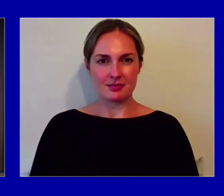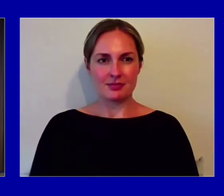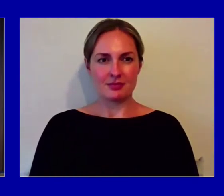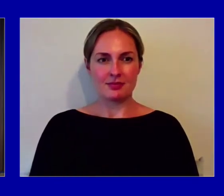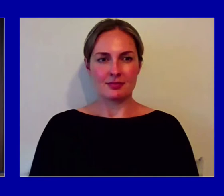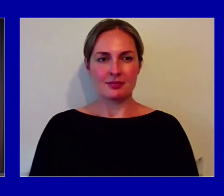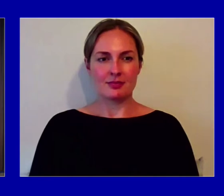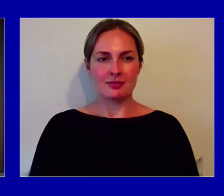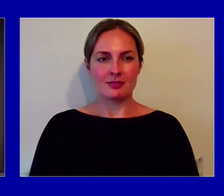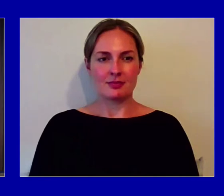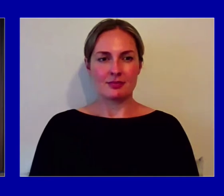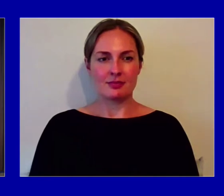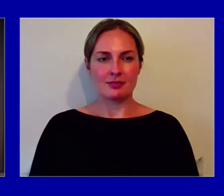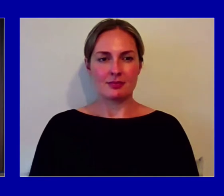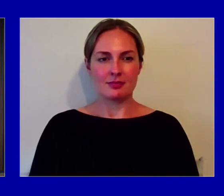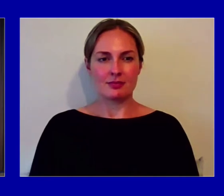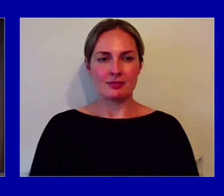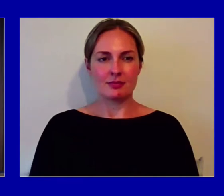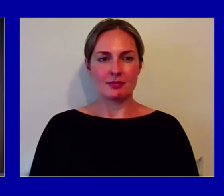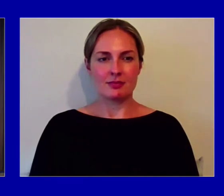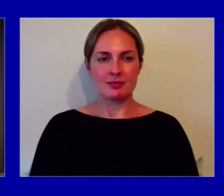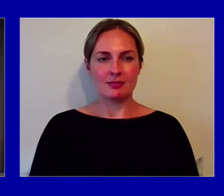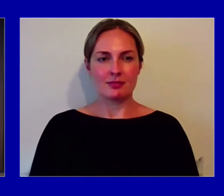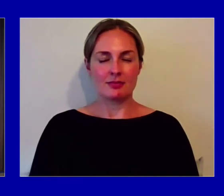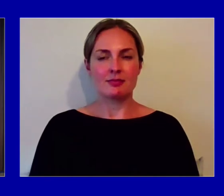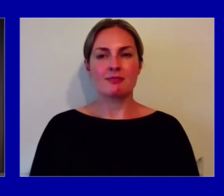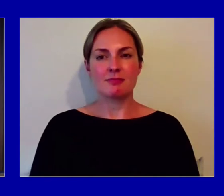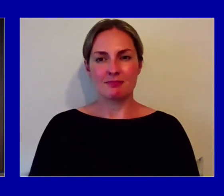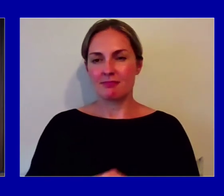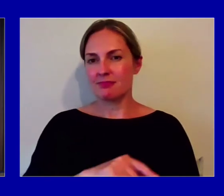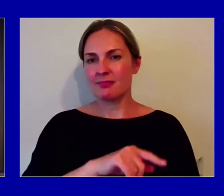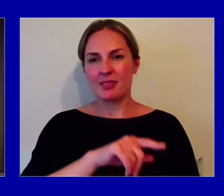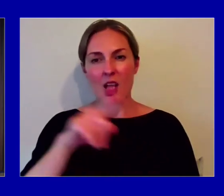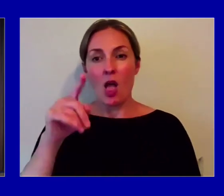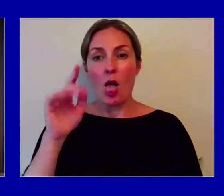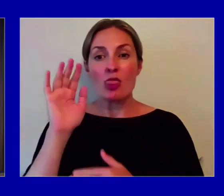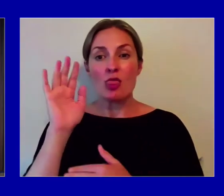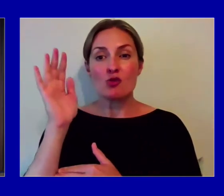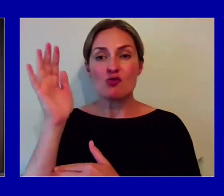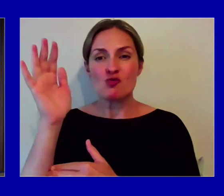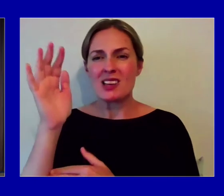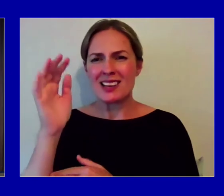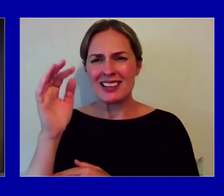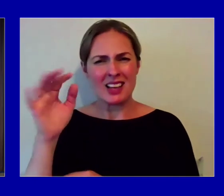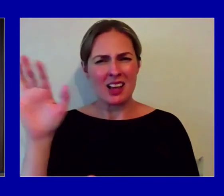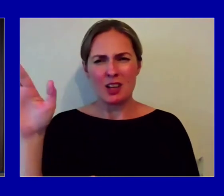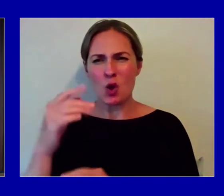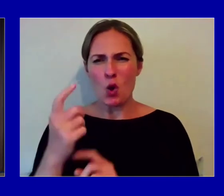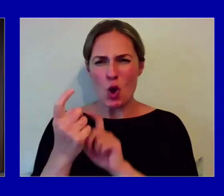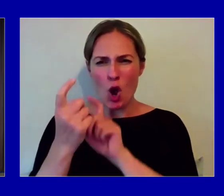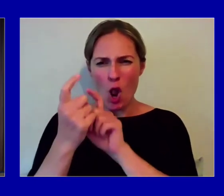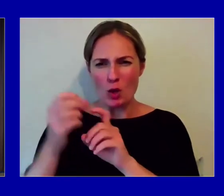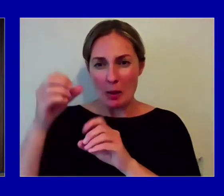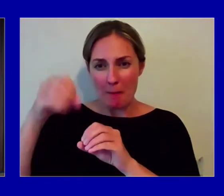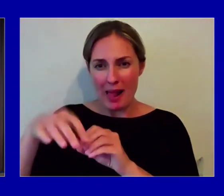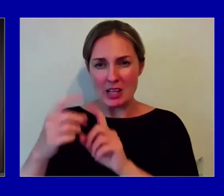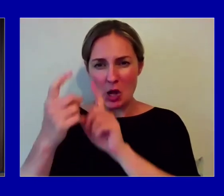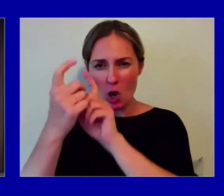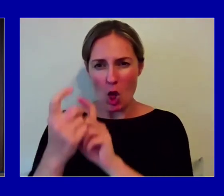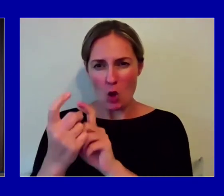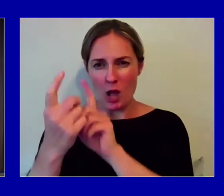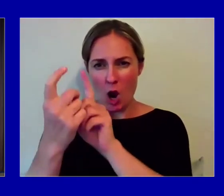Yeah. So those trees were, you know, cheeked by jail and they set a light to each other and caused the, the conflagration that